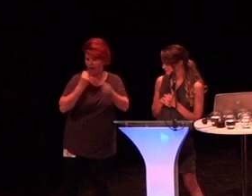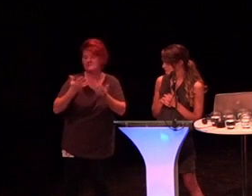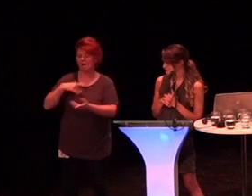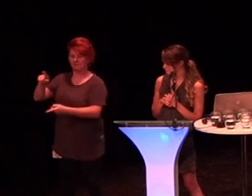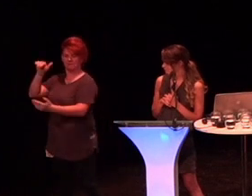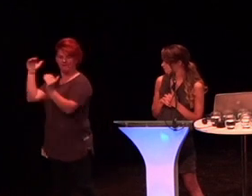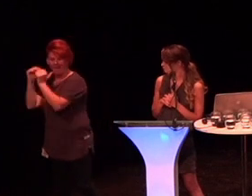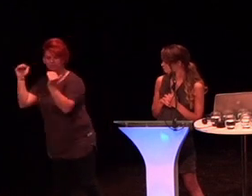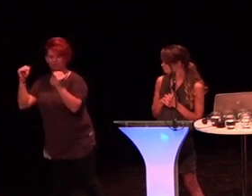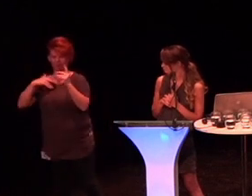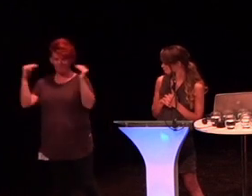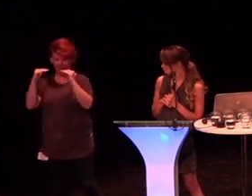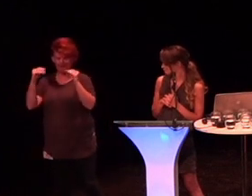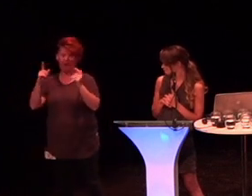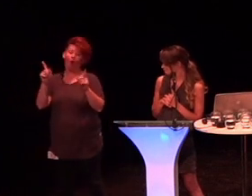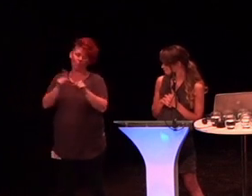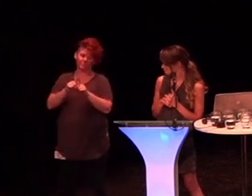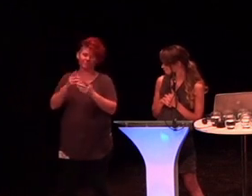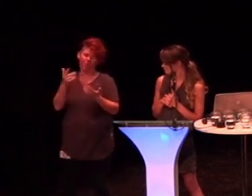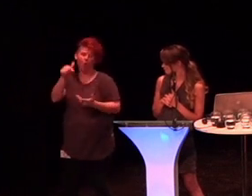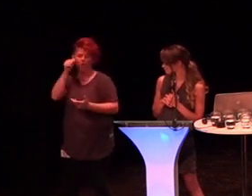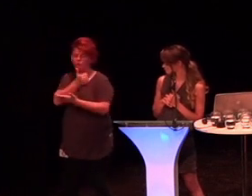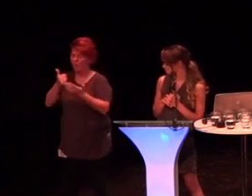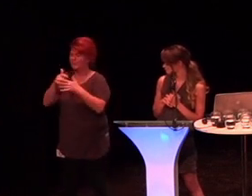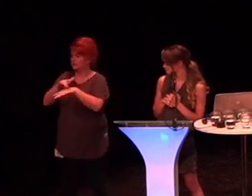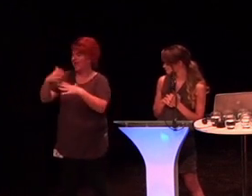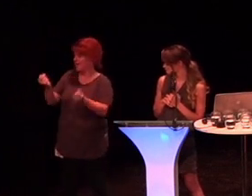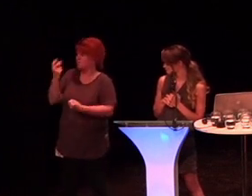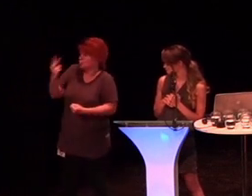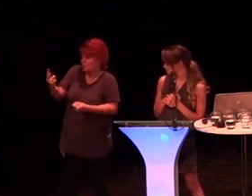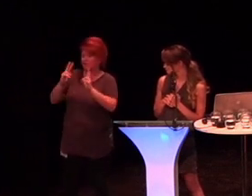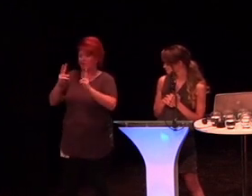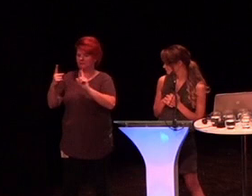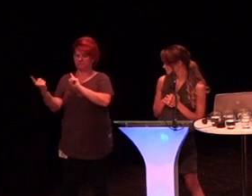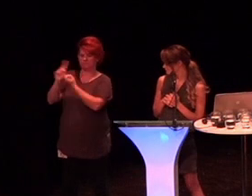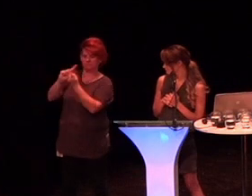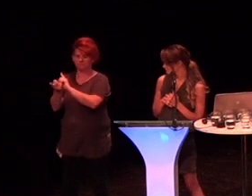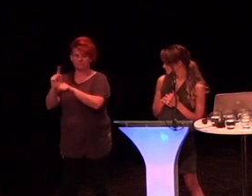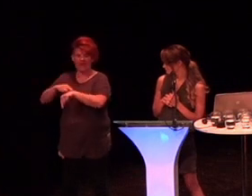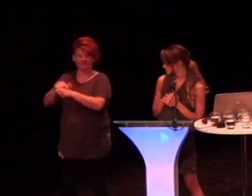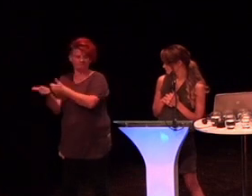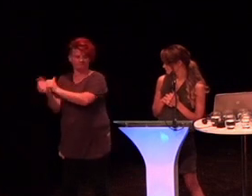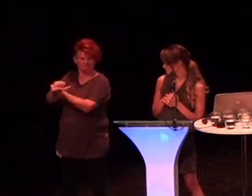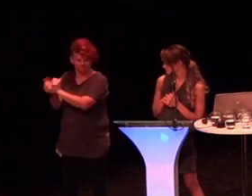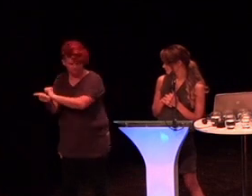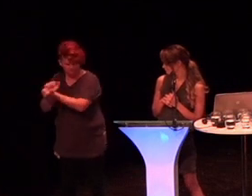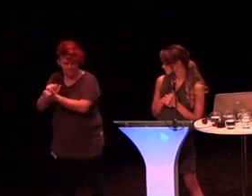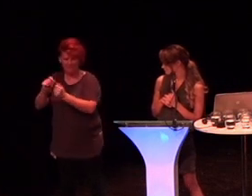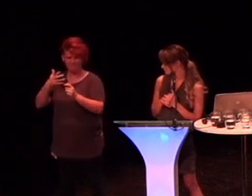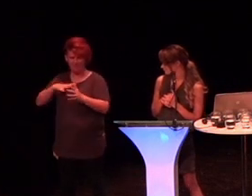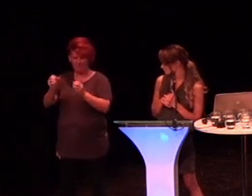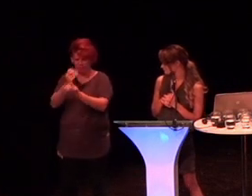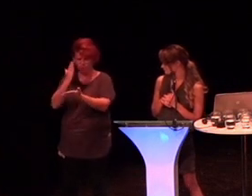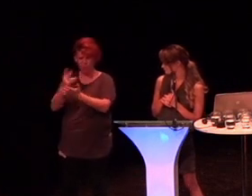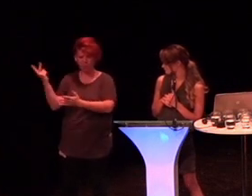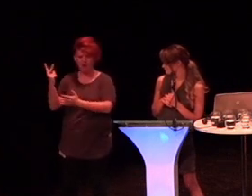and ability. You know, if it's storytelling, make sure the interpreter can actually match the style of the play as well. Sometimes you may need 2 interpreters,